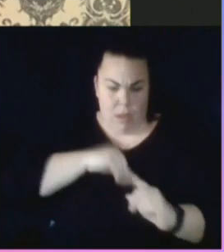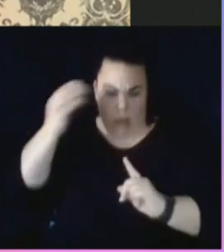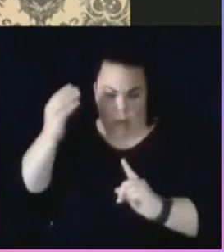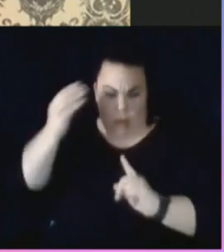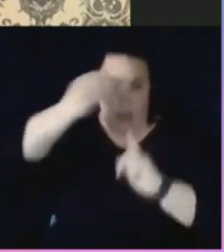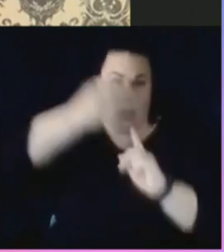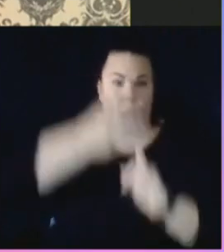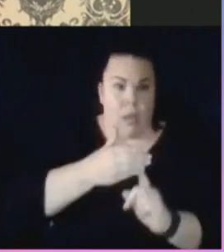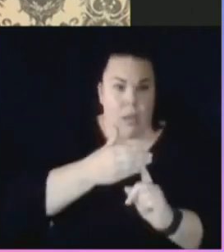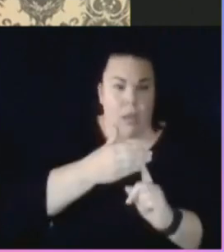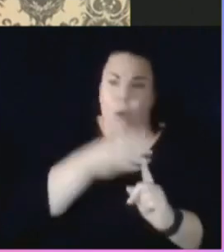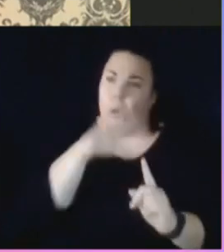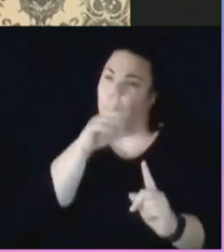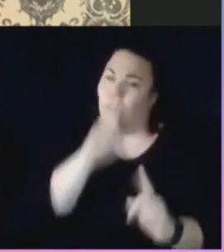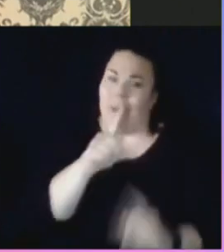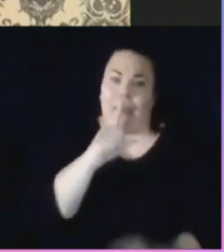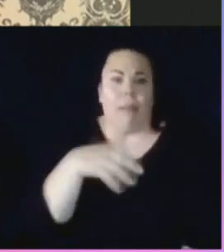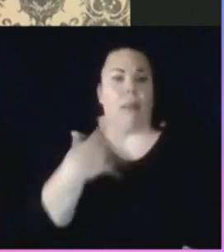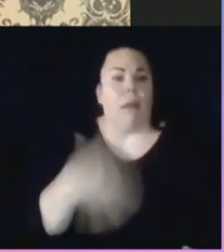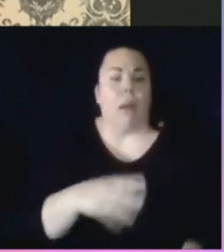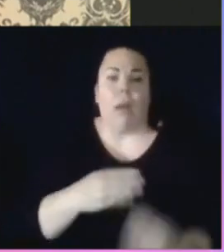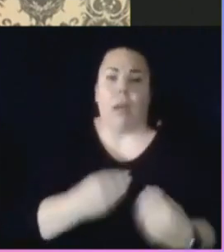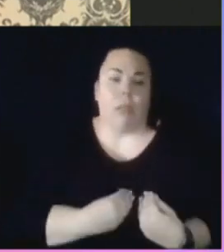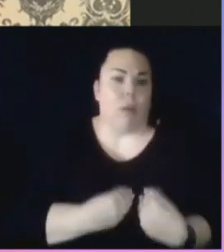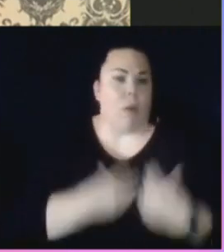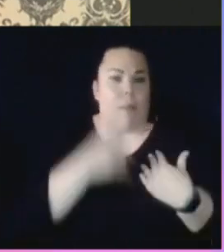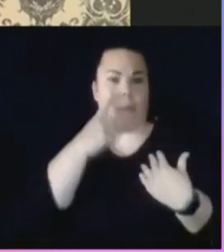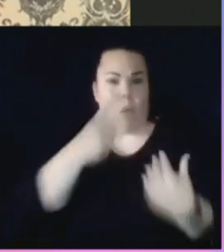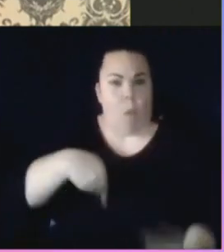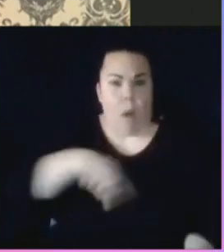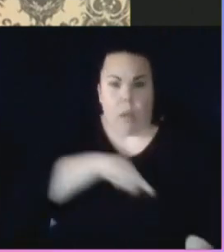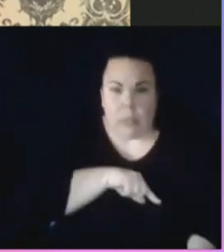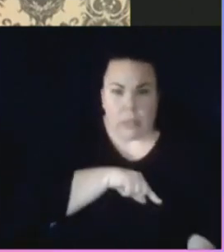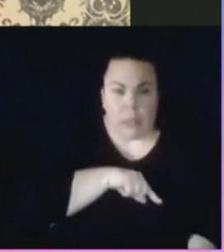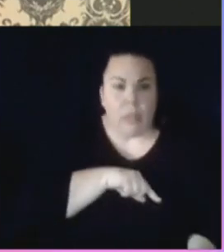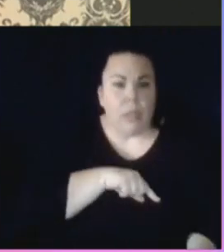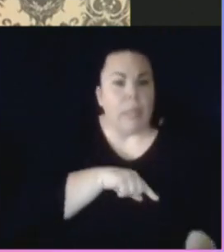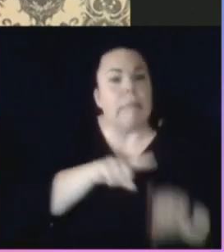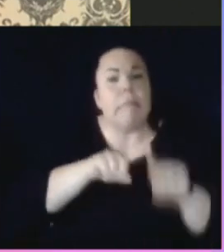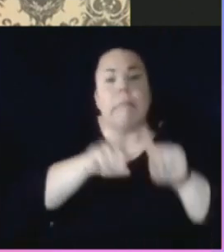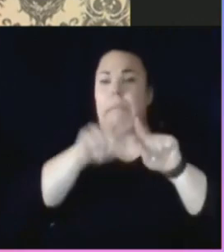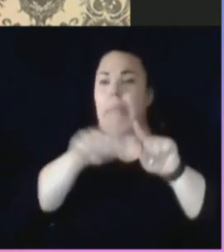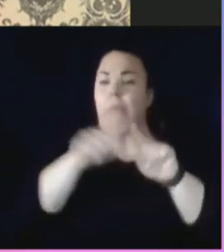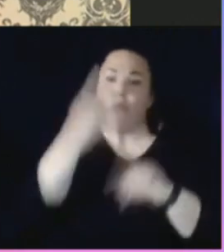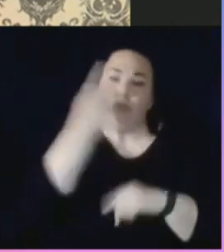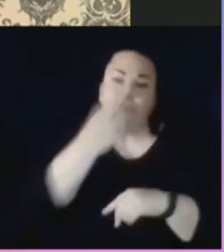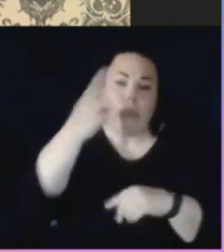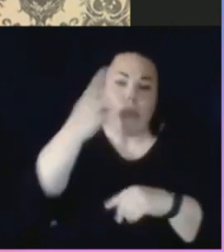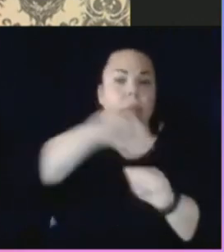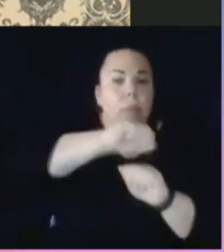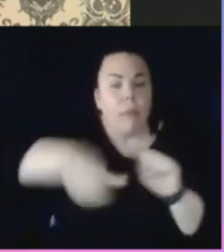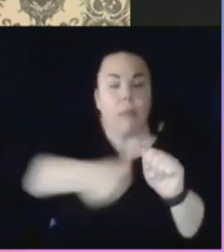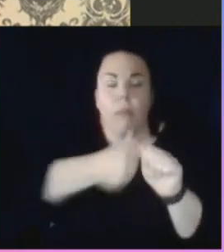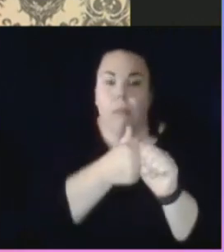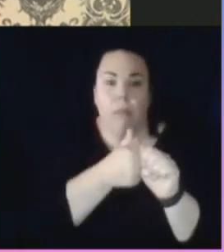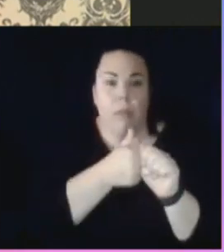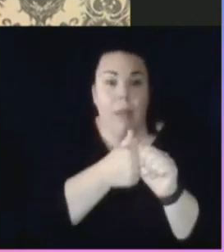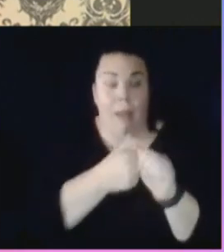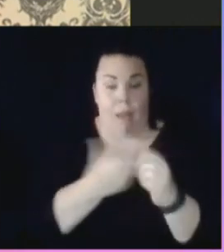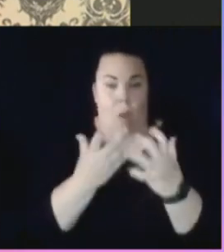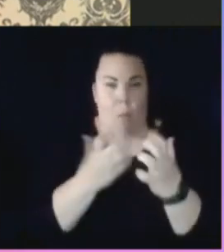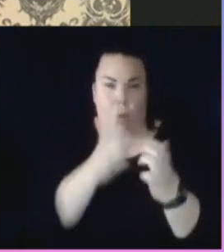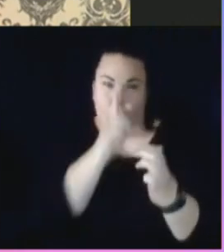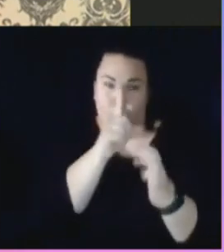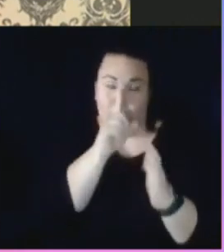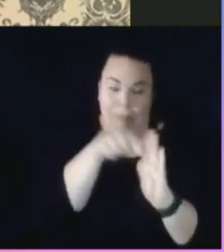source of inspiration for us right now in so many different ways. And that one of the things I wanted to explore, and thank you for